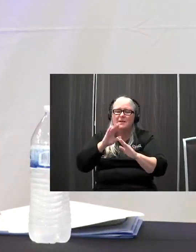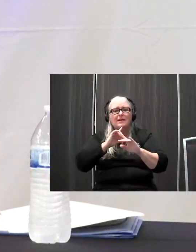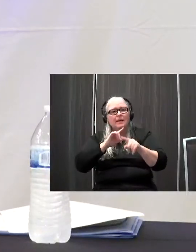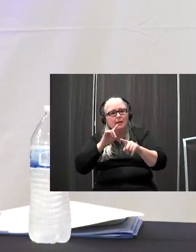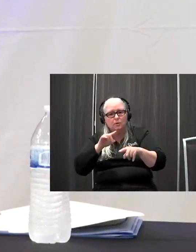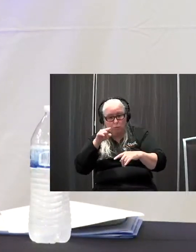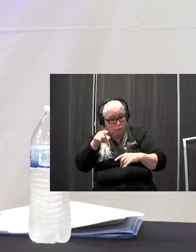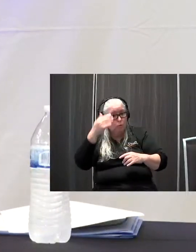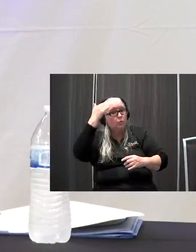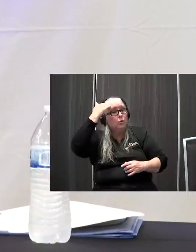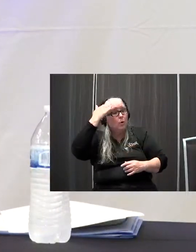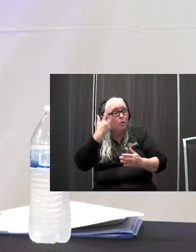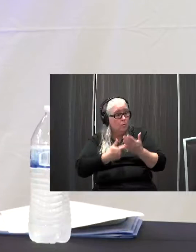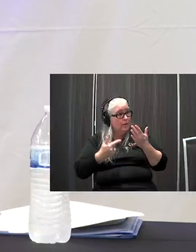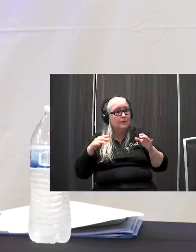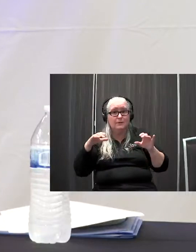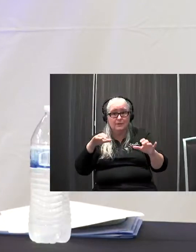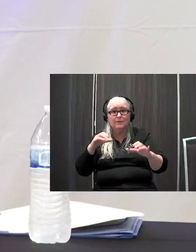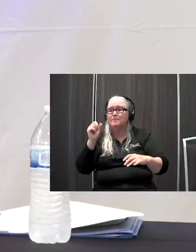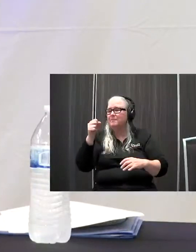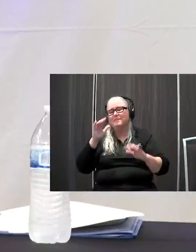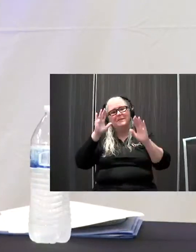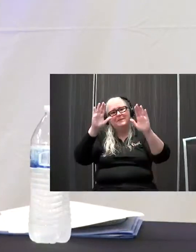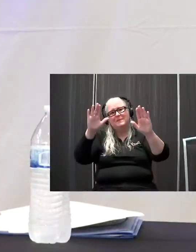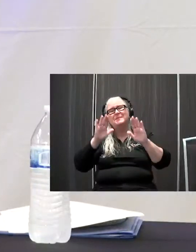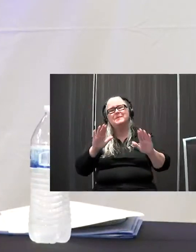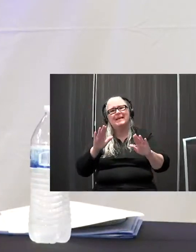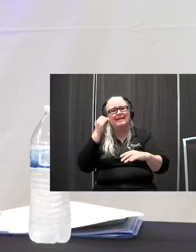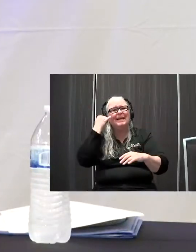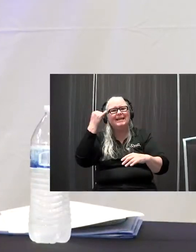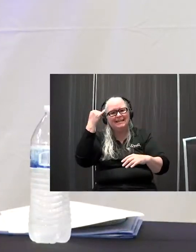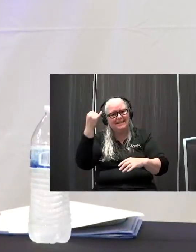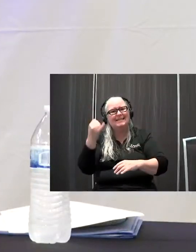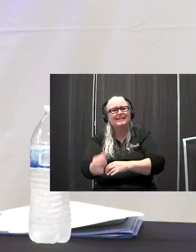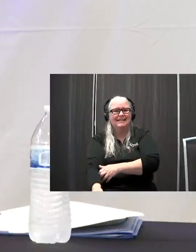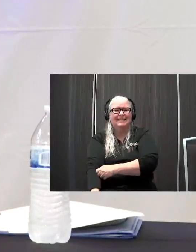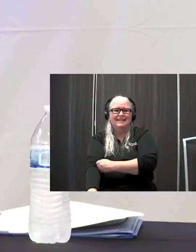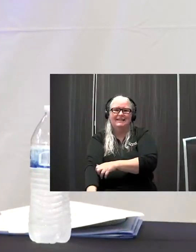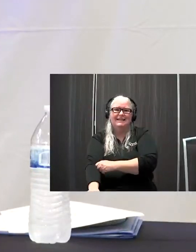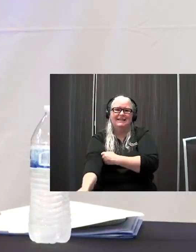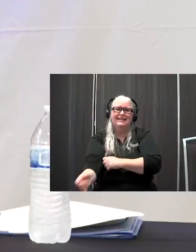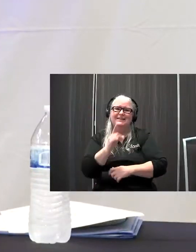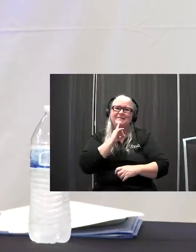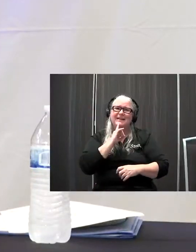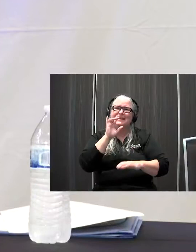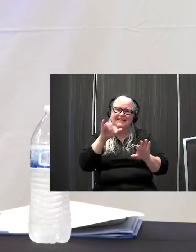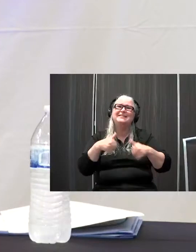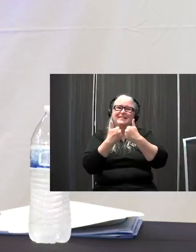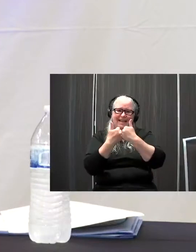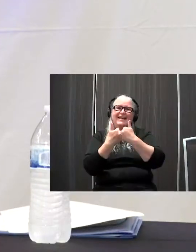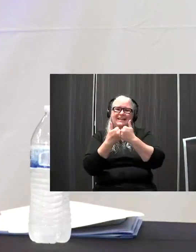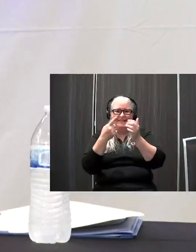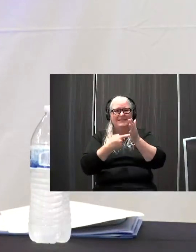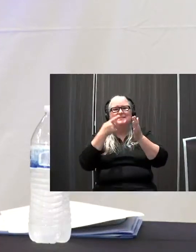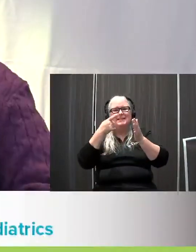know what to do? So that. Yeah, those are great ideas. But yes, it's a challenge. Yeah. I It's so you can